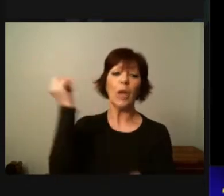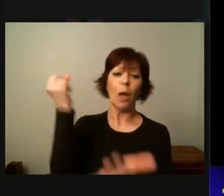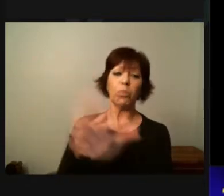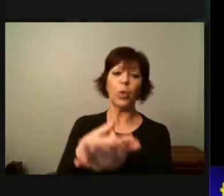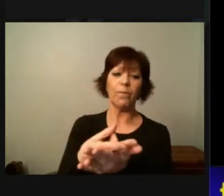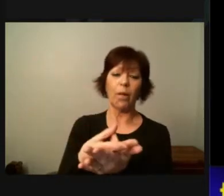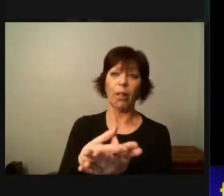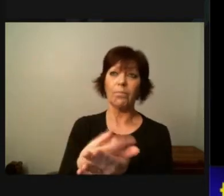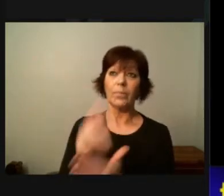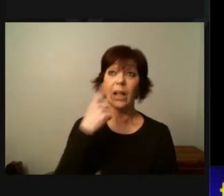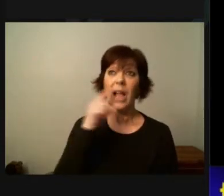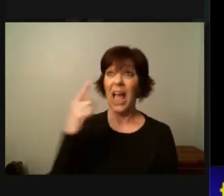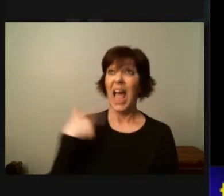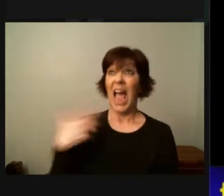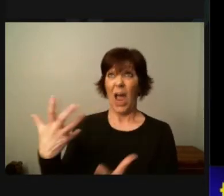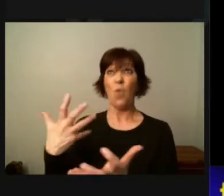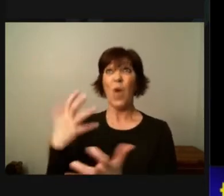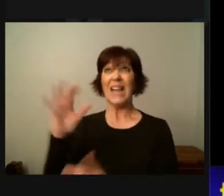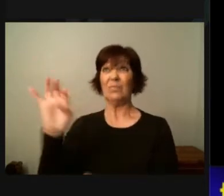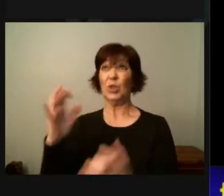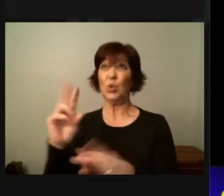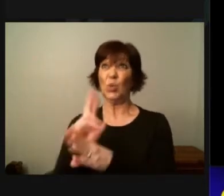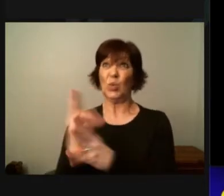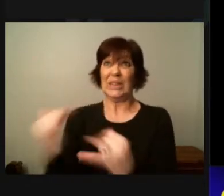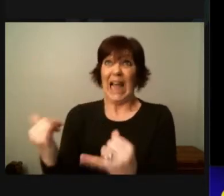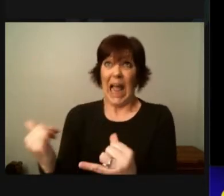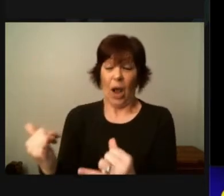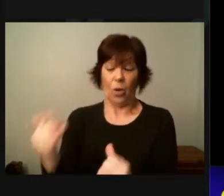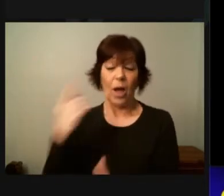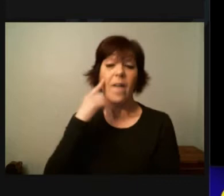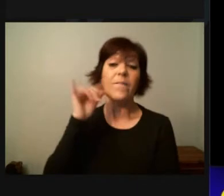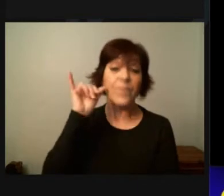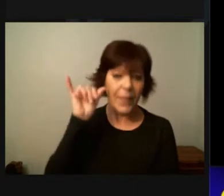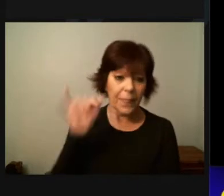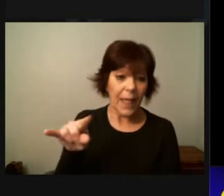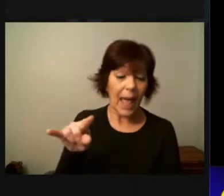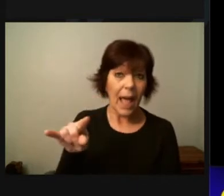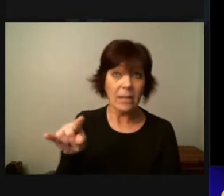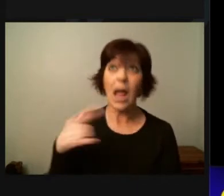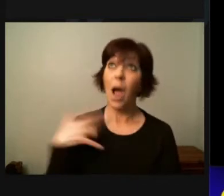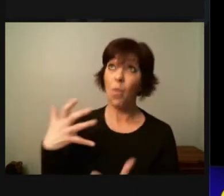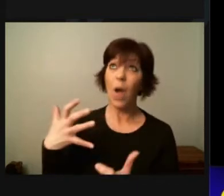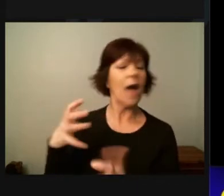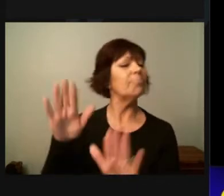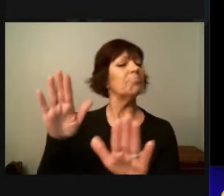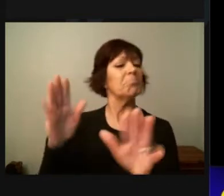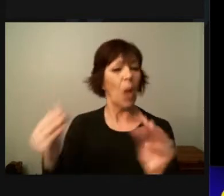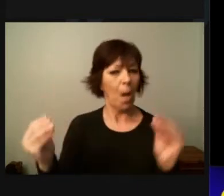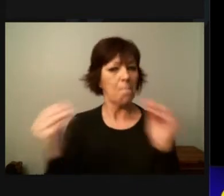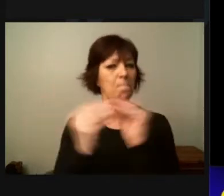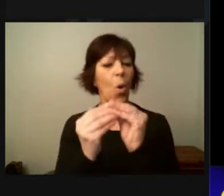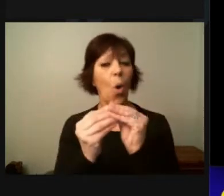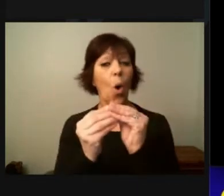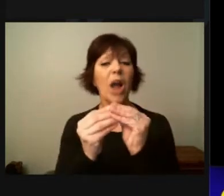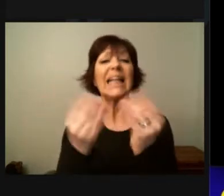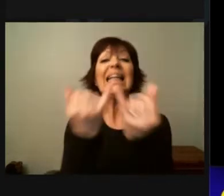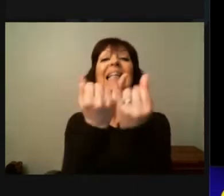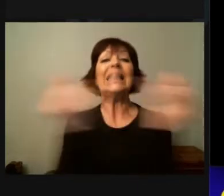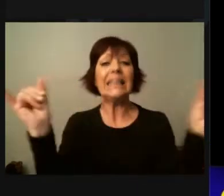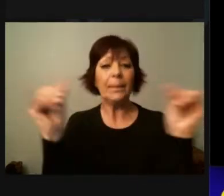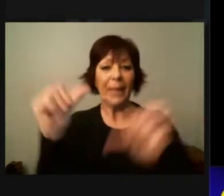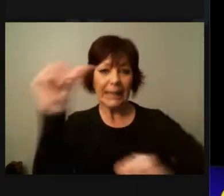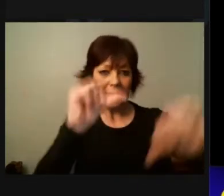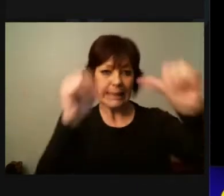To get the emergency use approval, more independent scientists then review and request